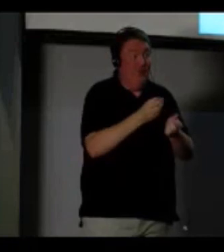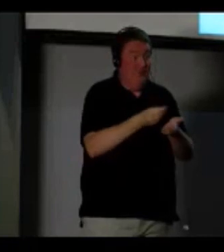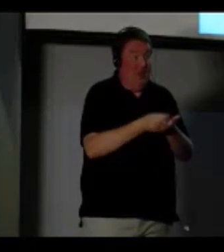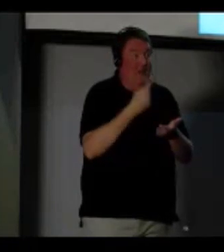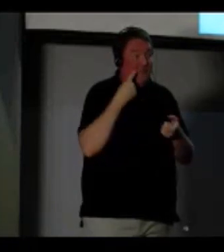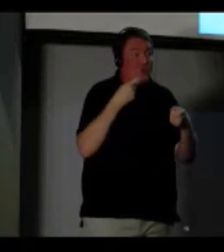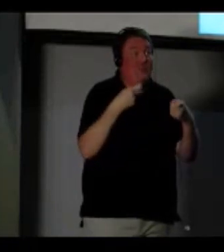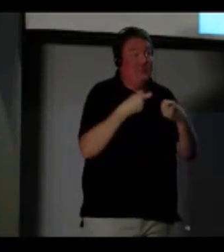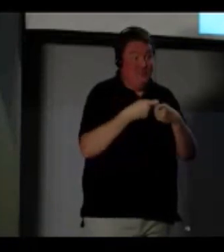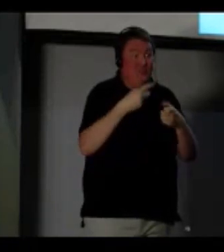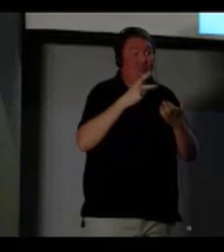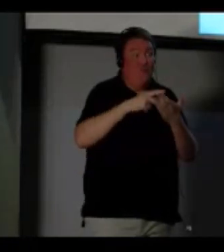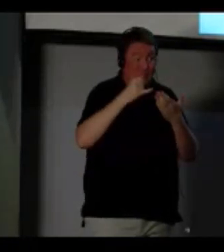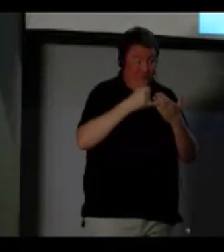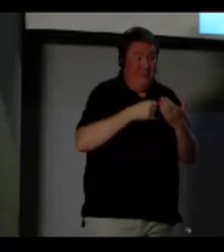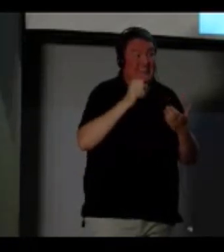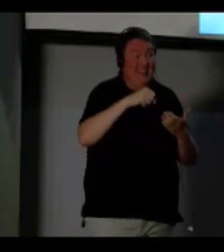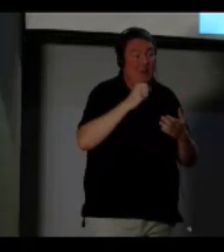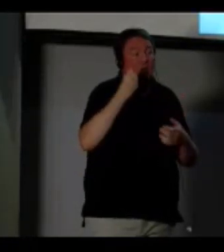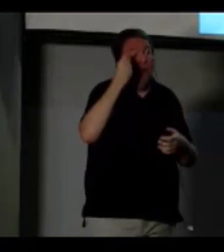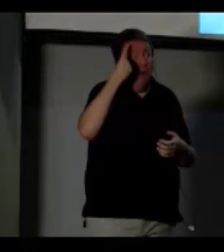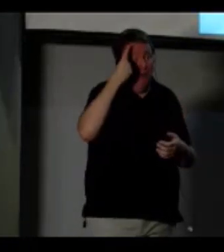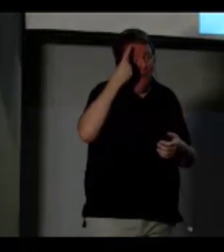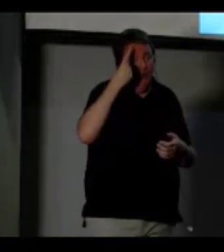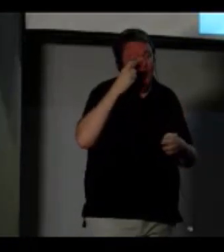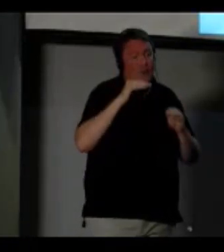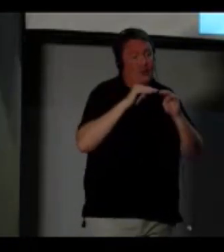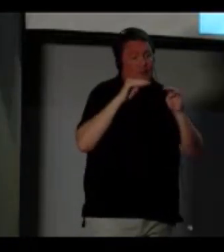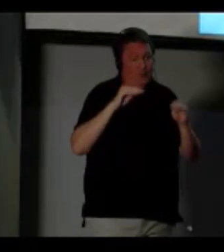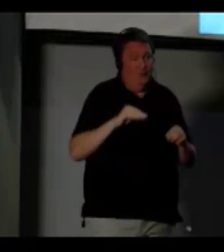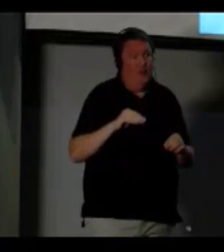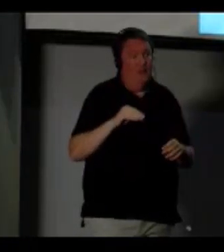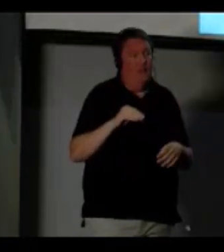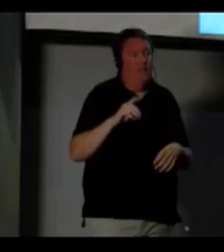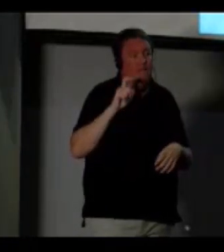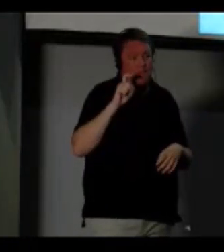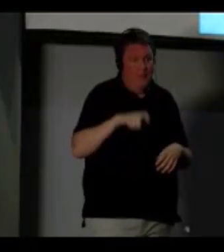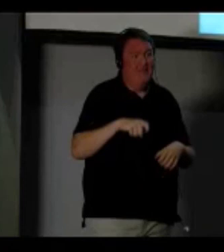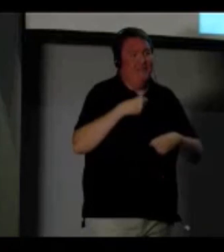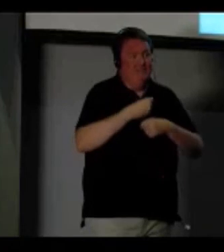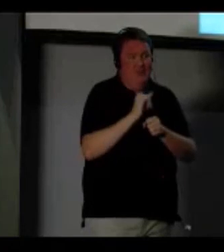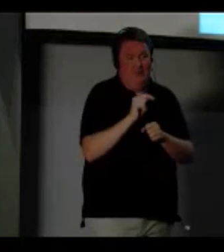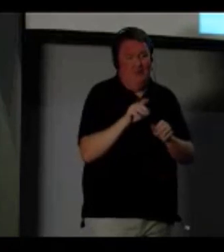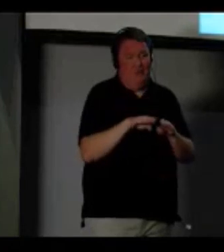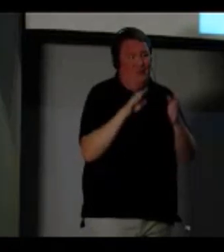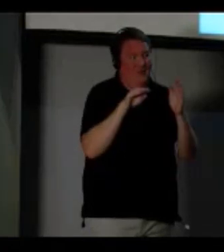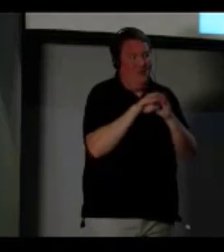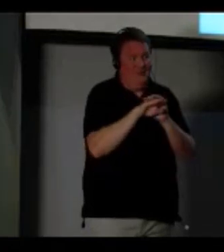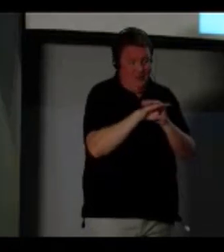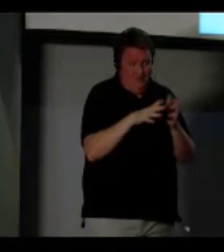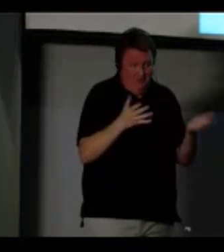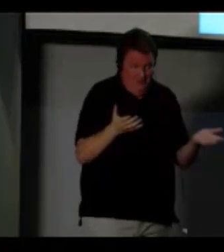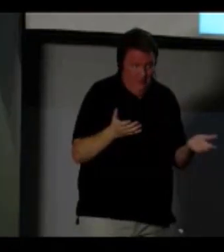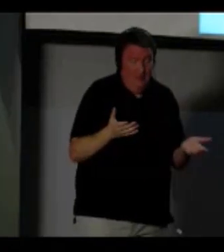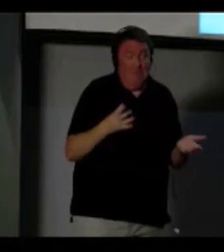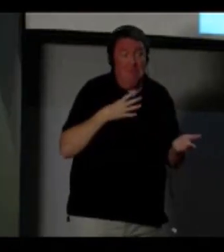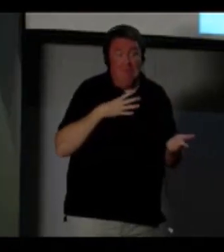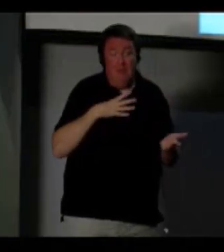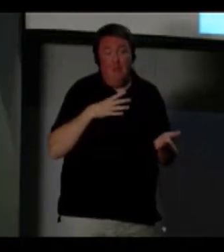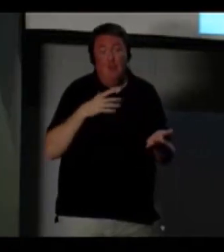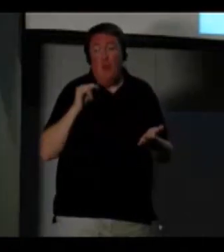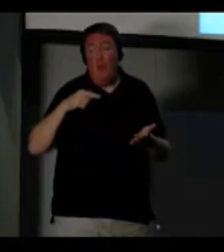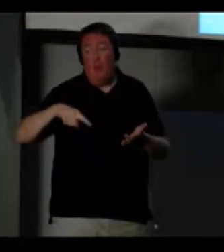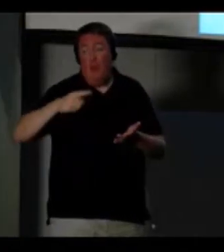digitization on the condition that museums make this content openly accessible. And we've had some discussions with